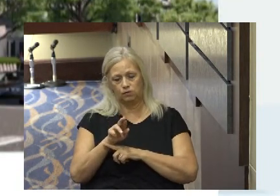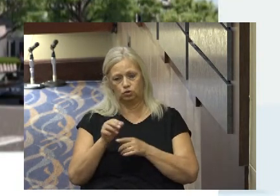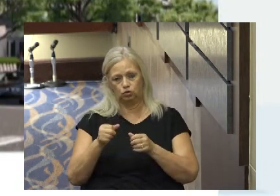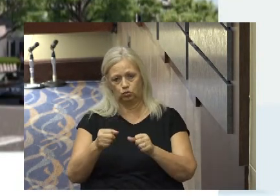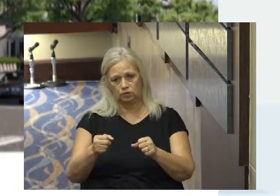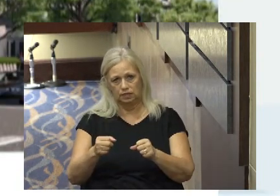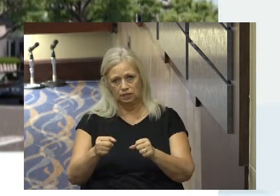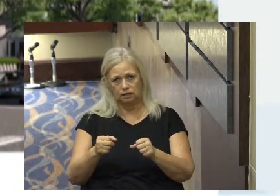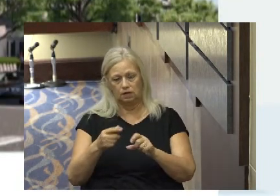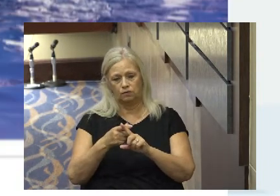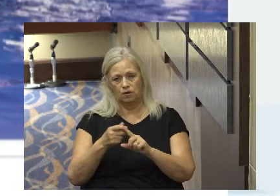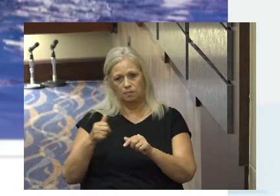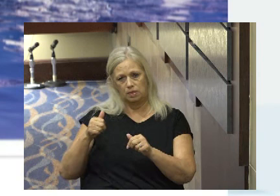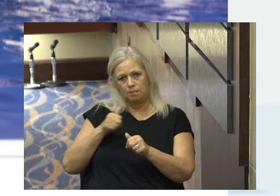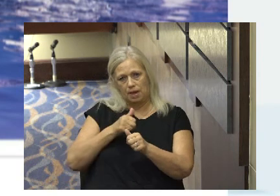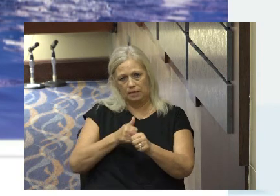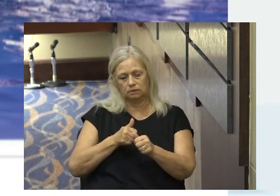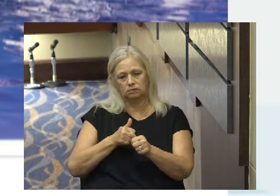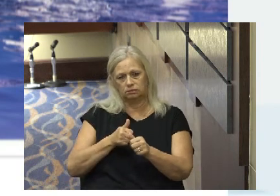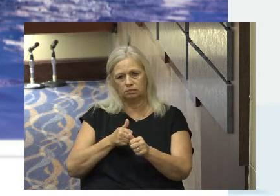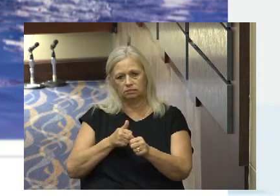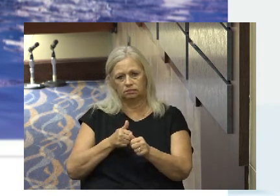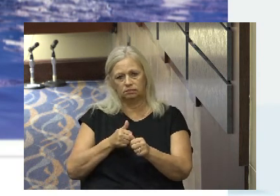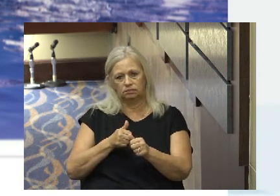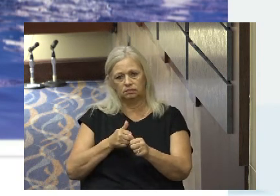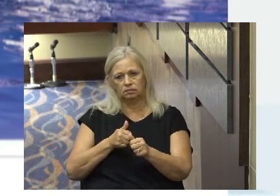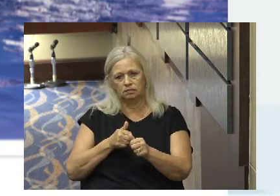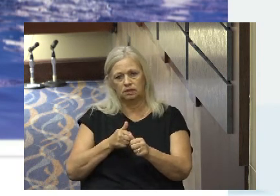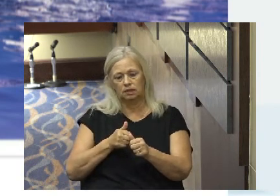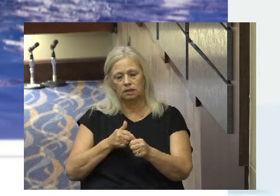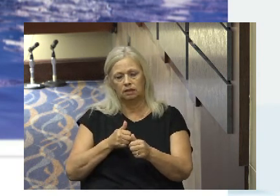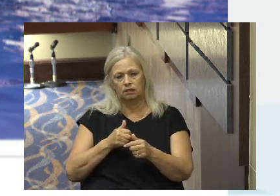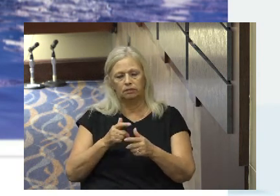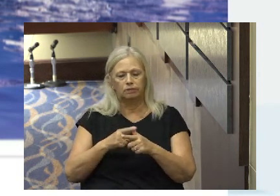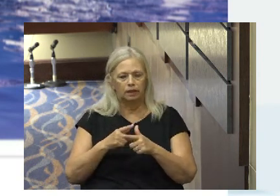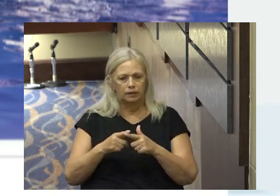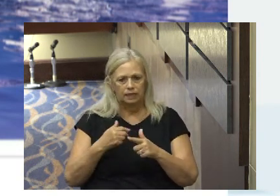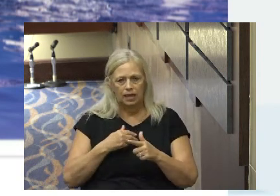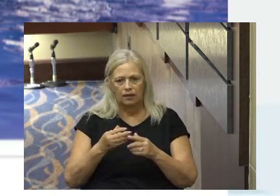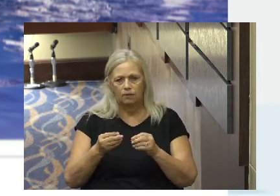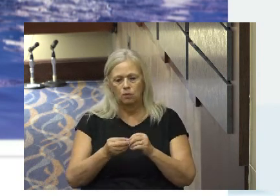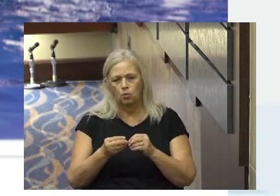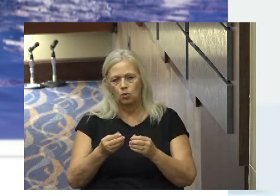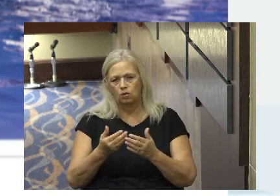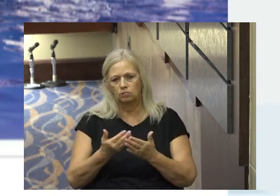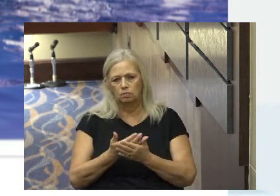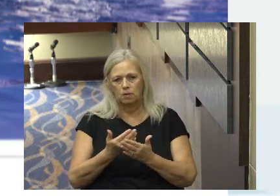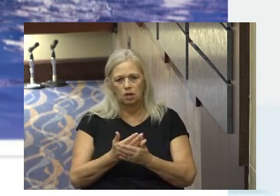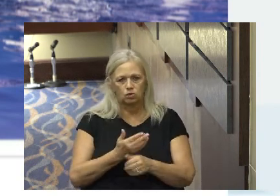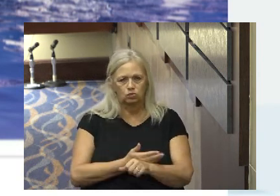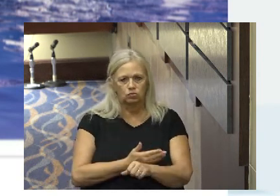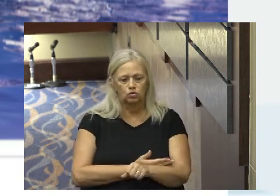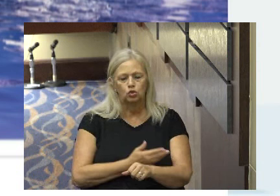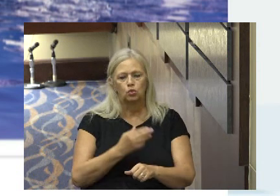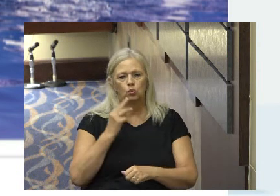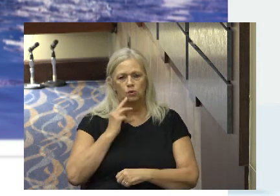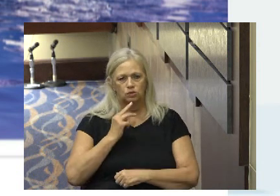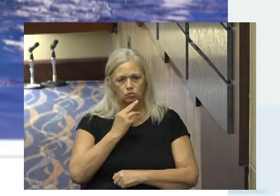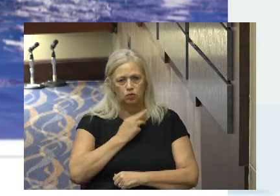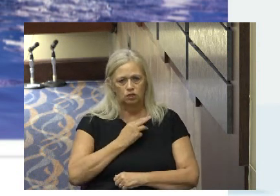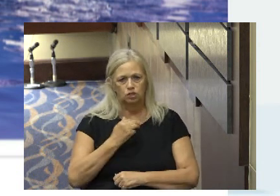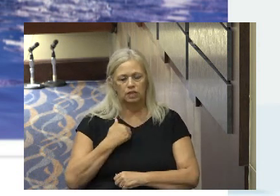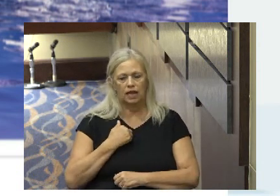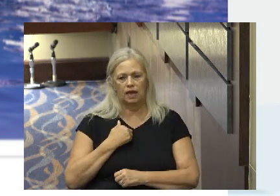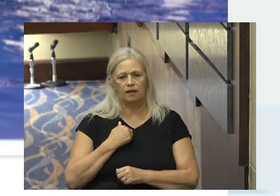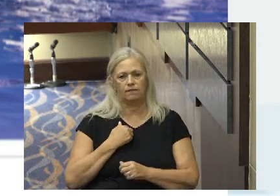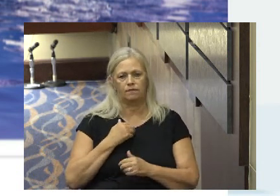development. And the renderings for that. And then you get to the more modern restaurant buildings where you have all four